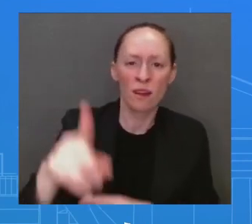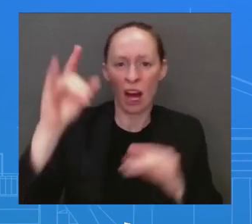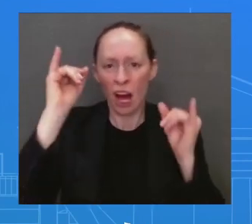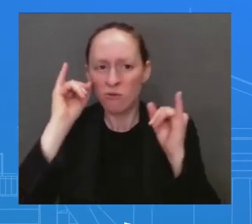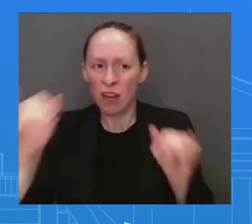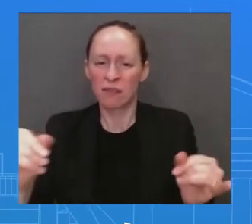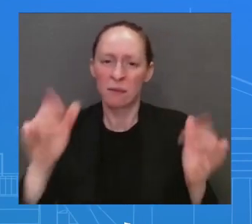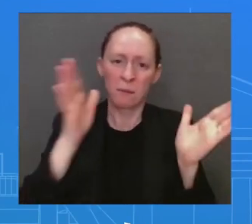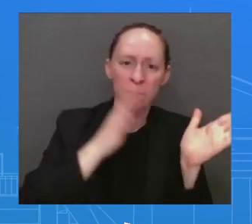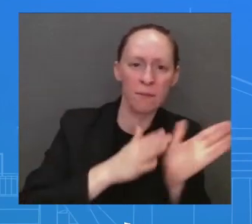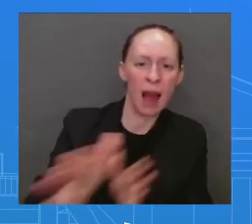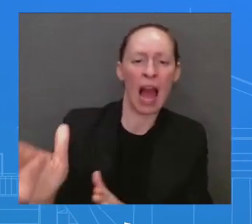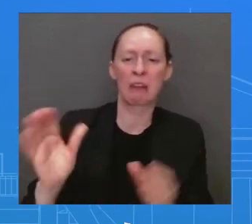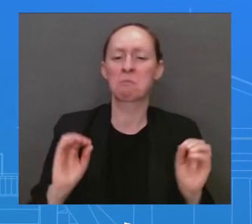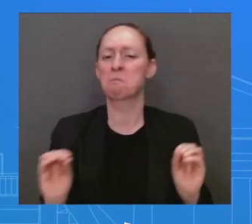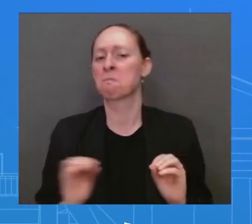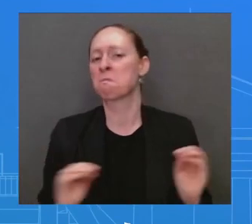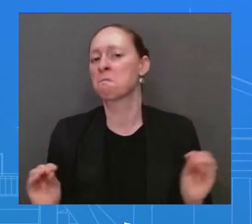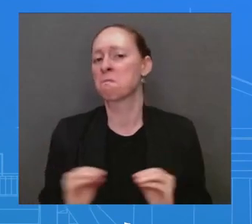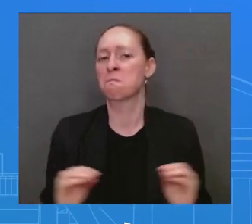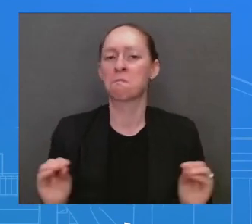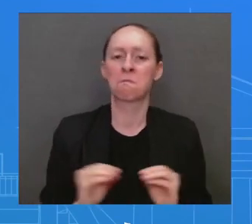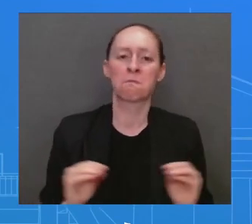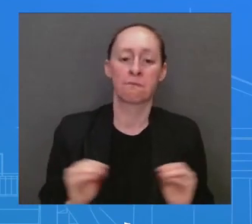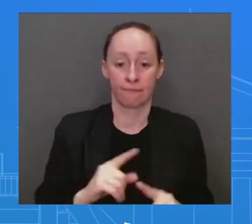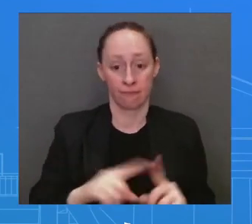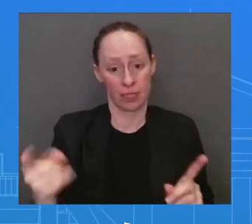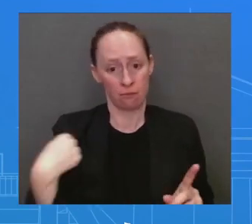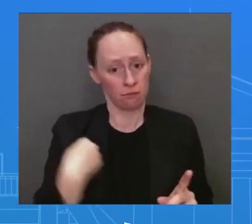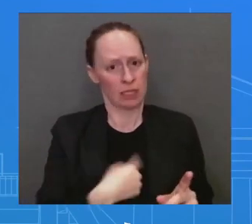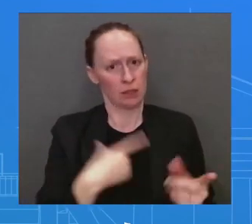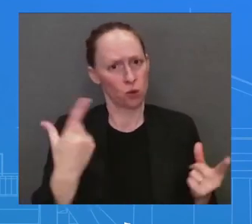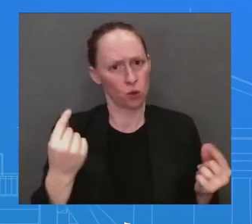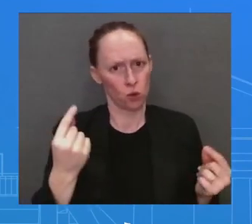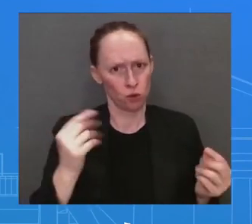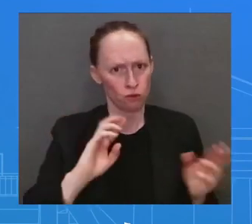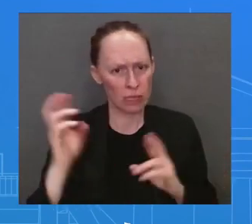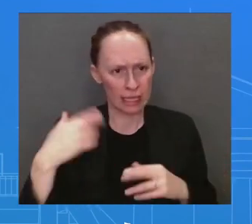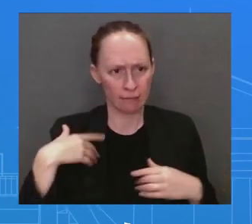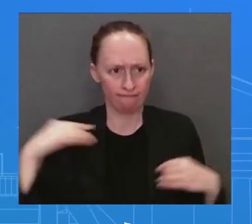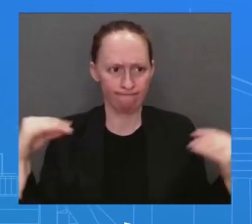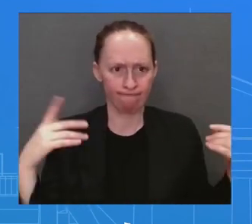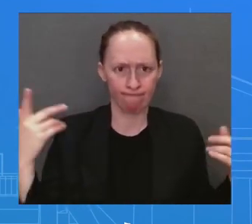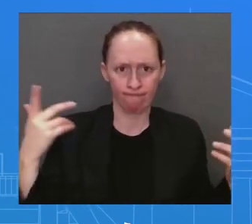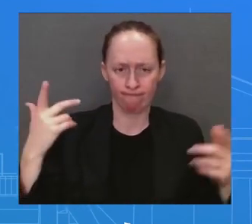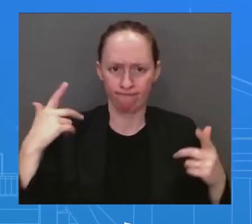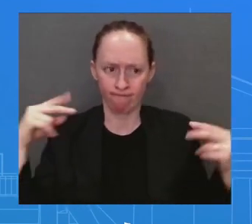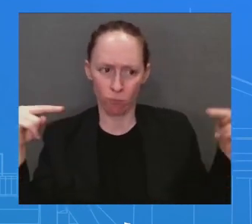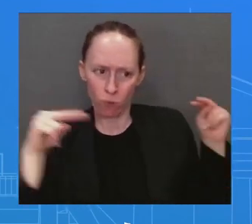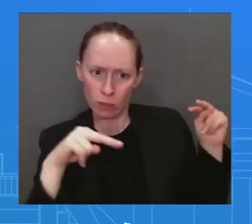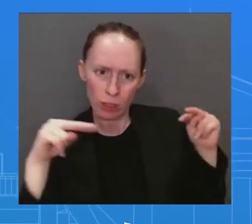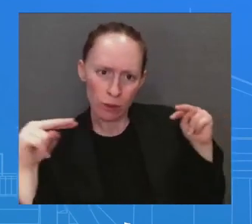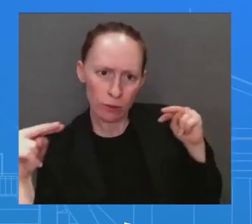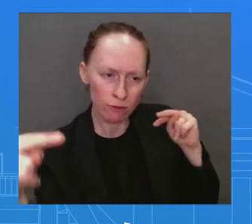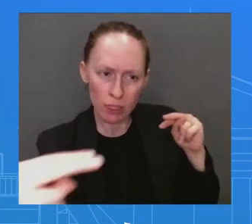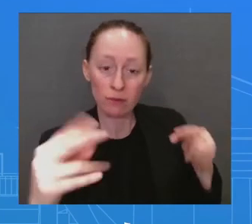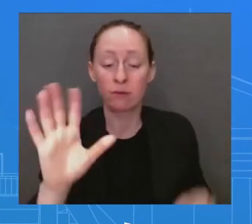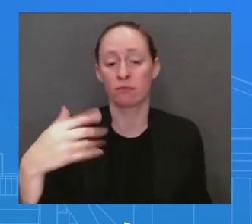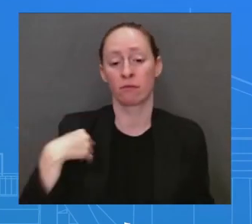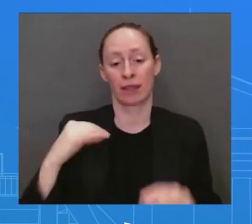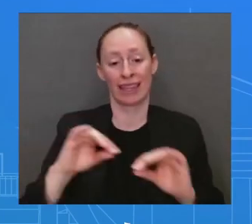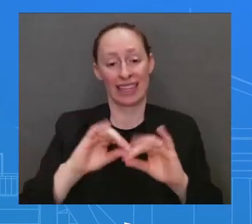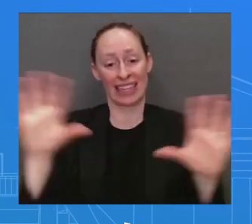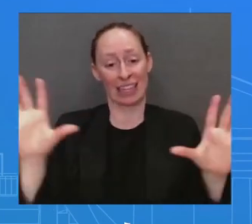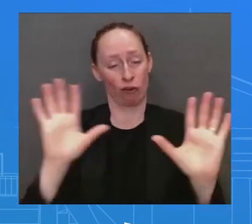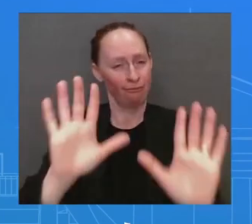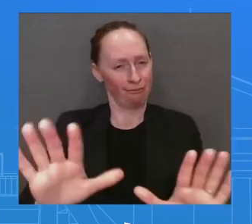to escalate this conflict, but we're watching this very, very closely. And again, I want to be clear here. Nobody's turning a blind eye